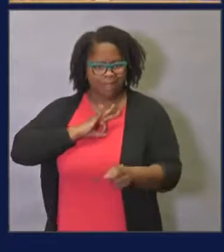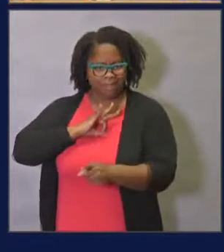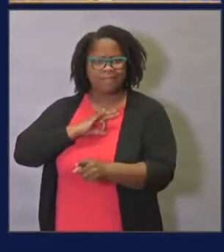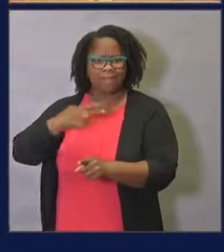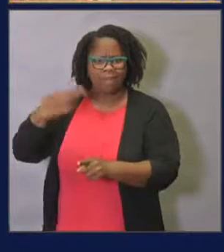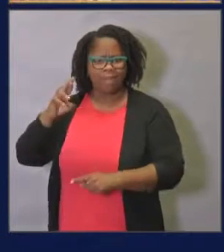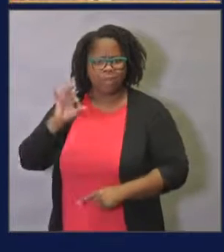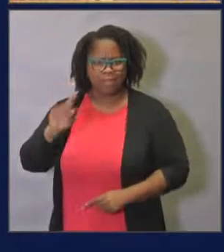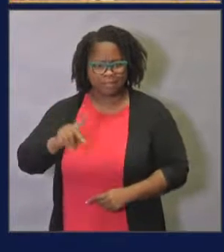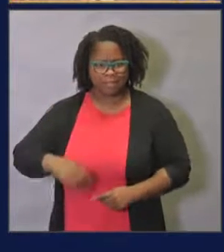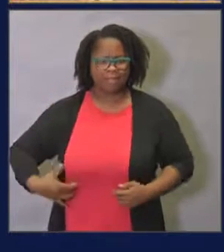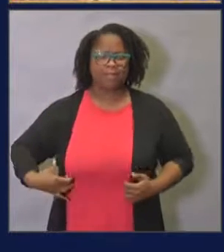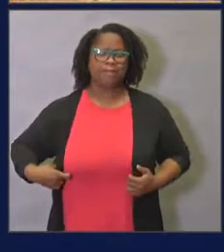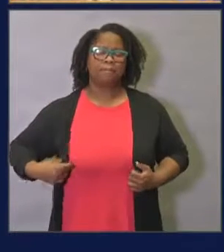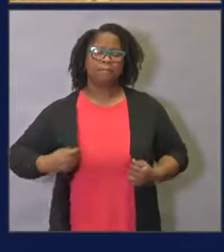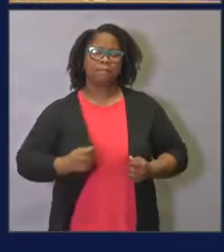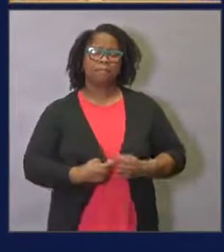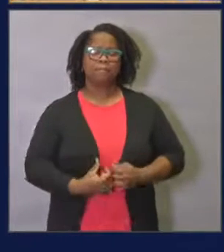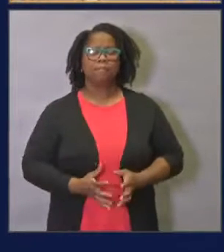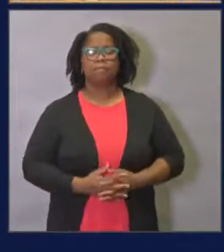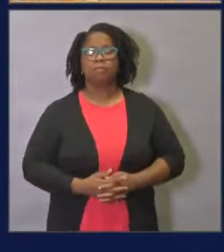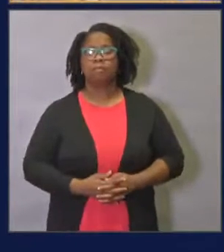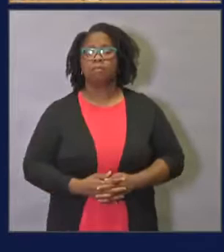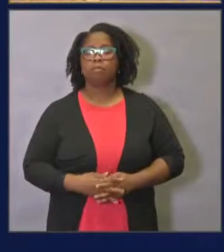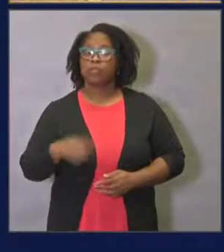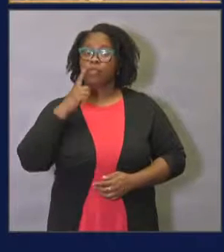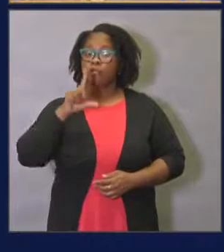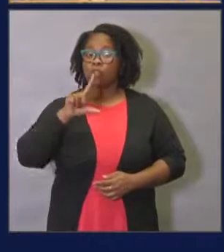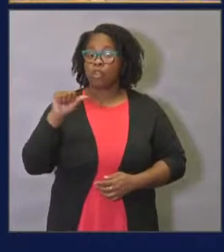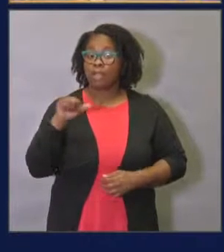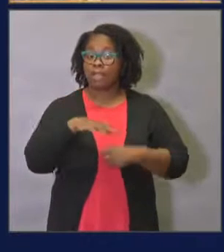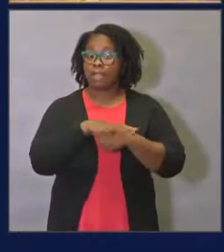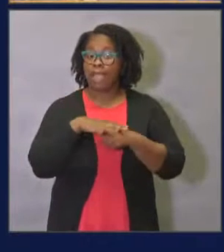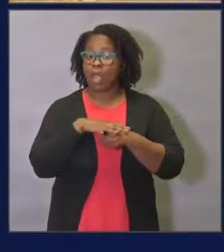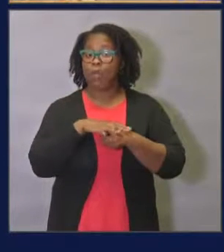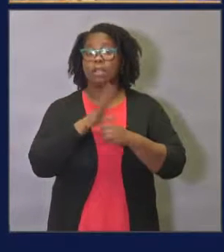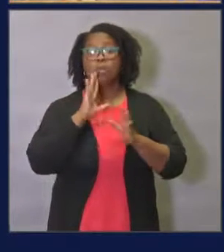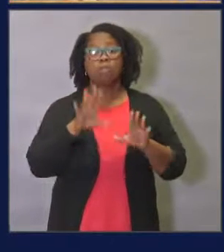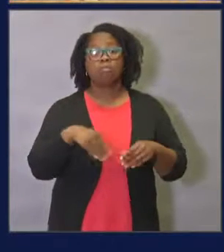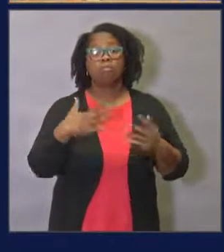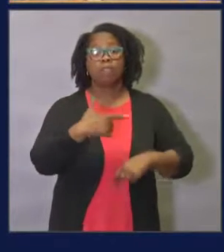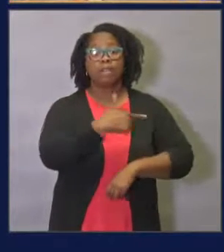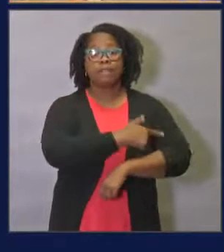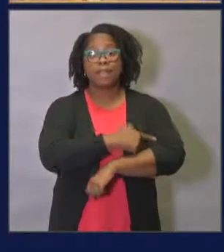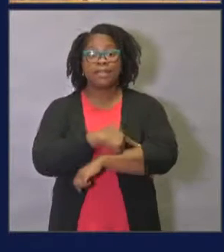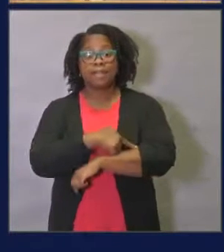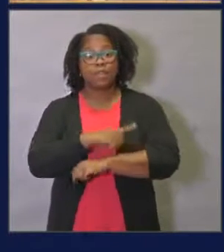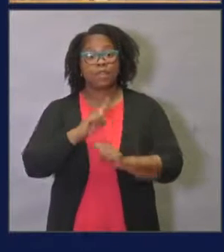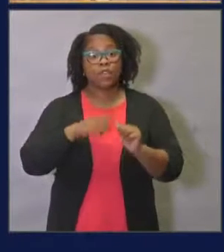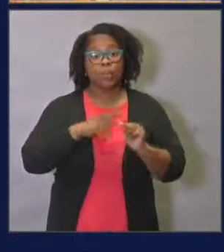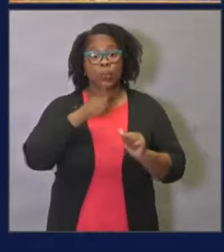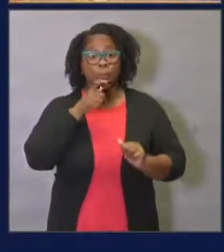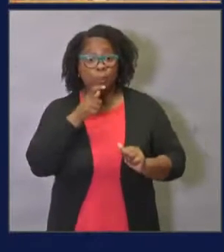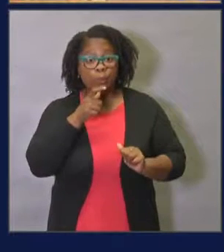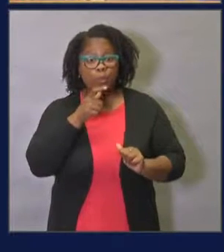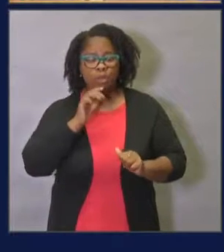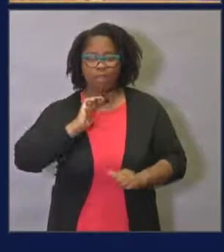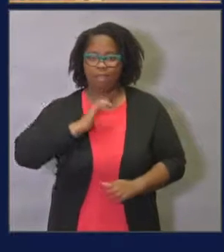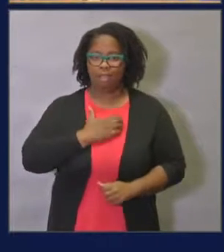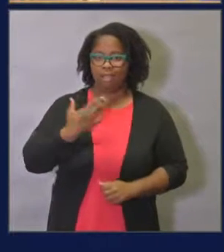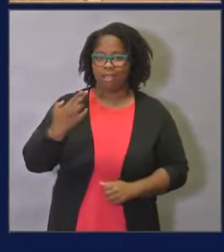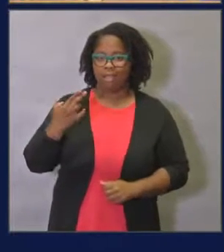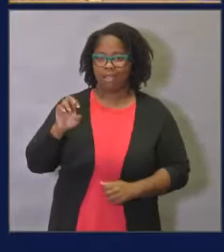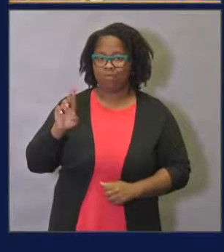The first round of COVID-19 vaccines in LA County are appropriately going to our heroes in this pandemic,